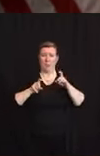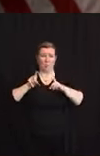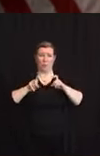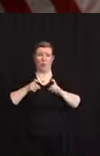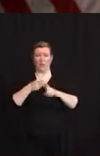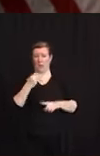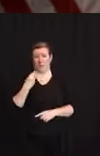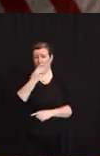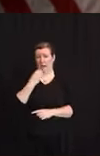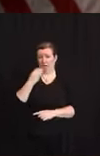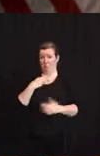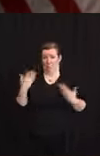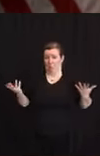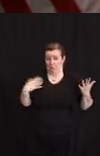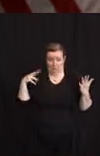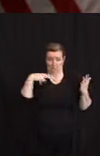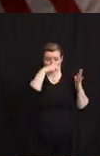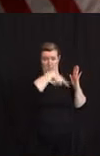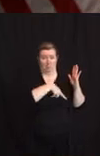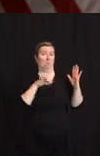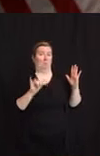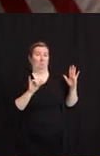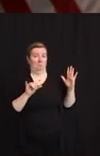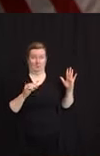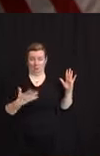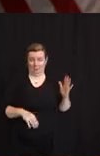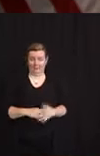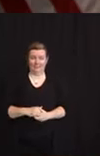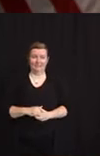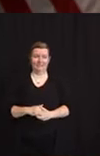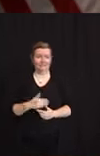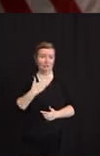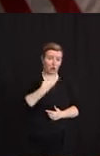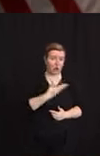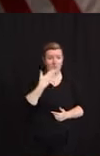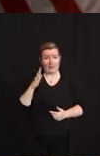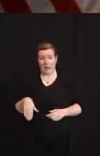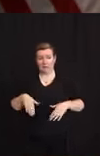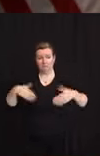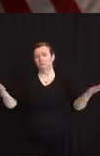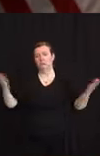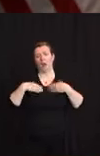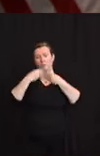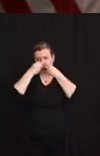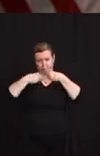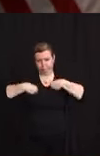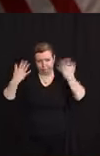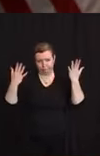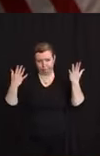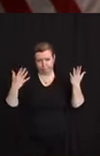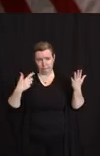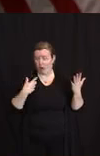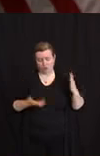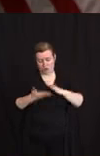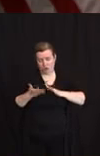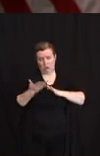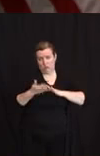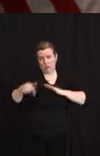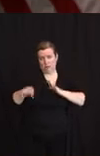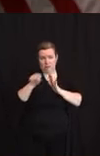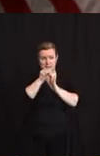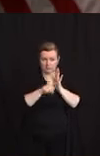said this before, good, bad, or otherwise, we don't run things based on polls. It just isn't what we do. We're spending every second